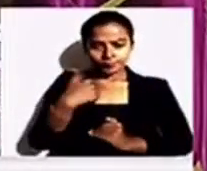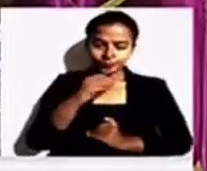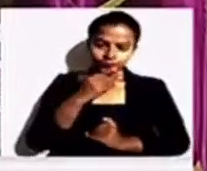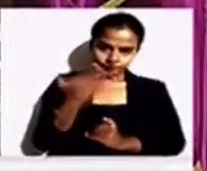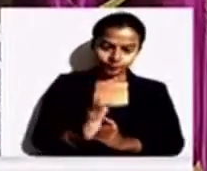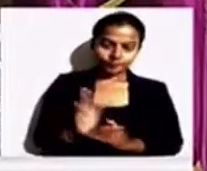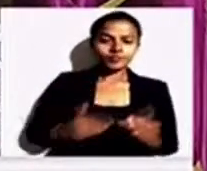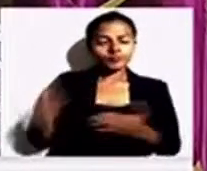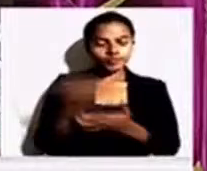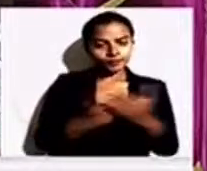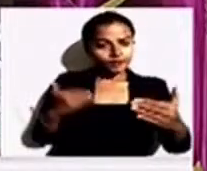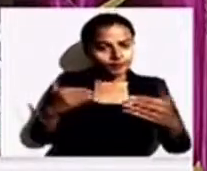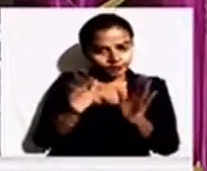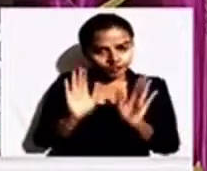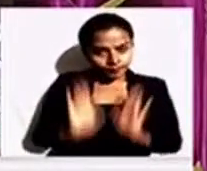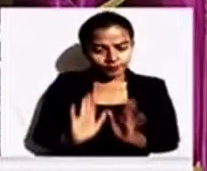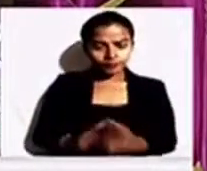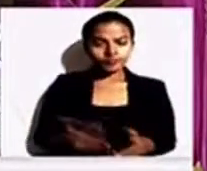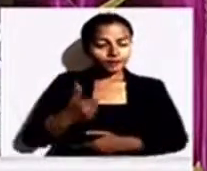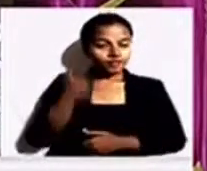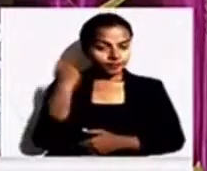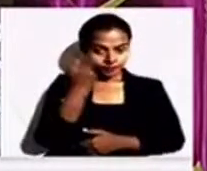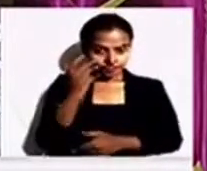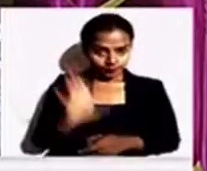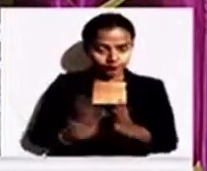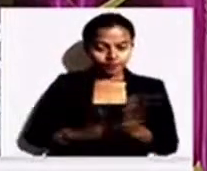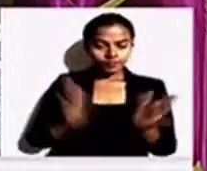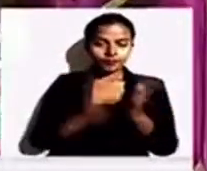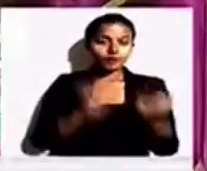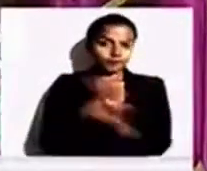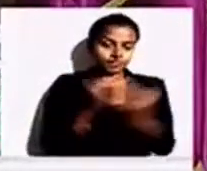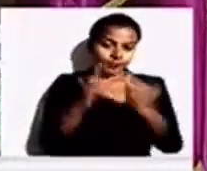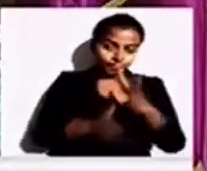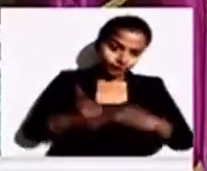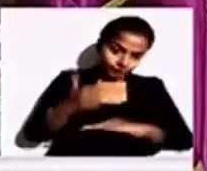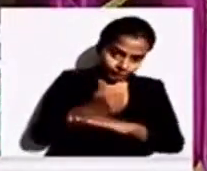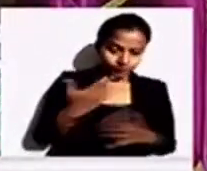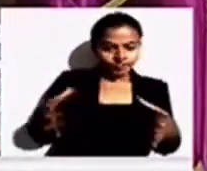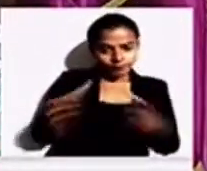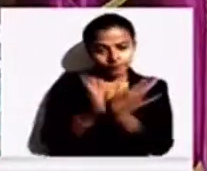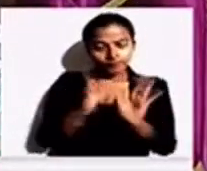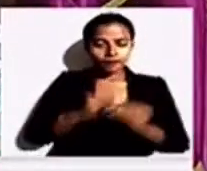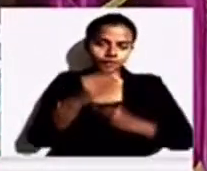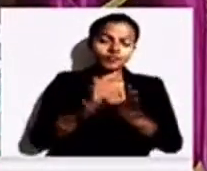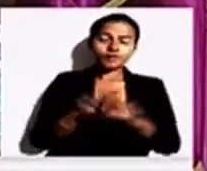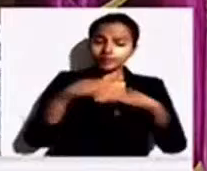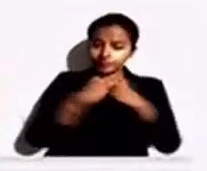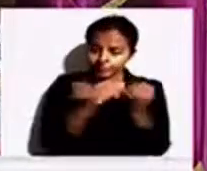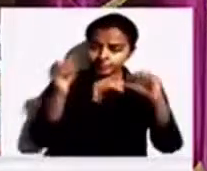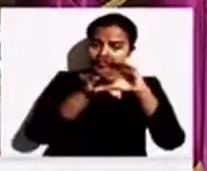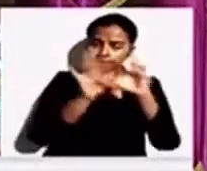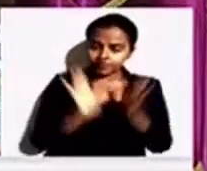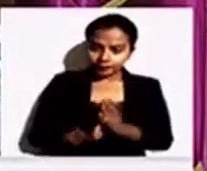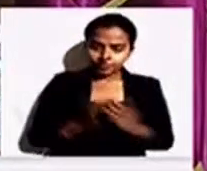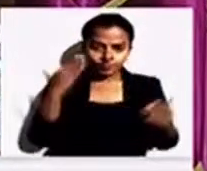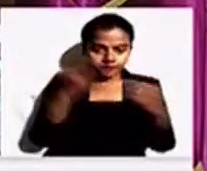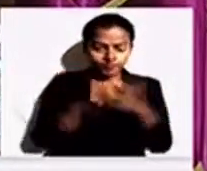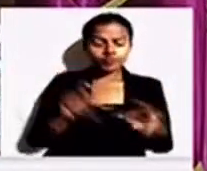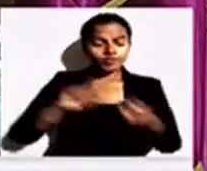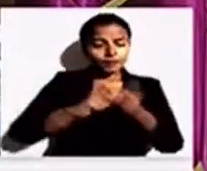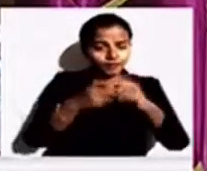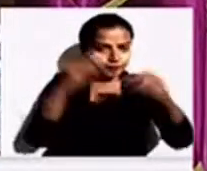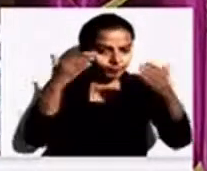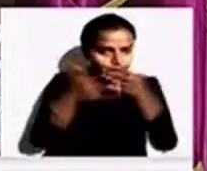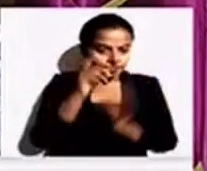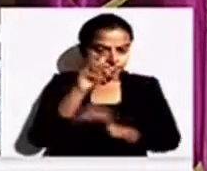under the supervision of the Mahara Prison Superintendent. A committee has been appointed to estimate and quantify the damages caused. Doctors claim that